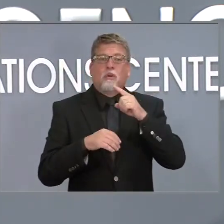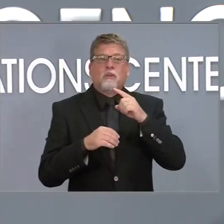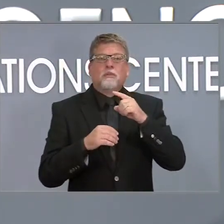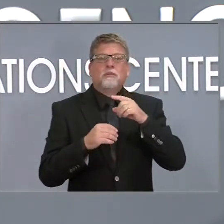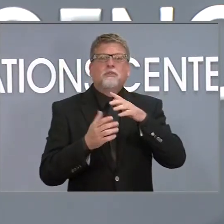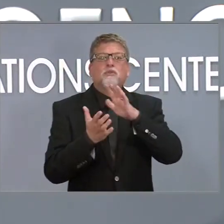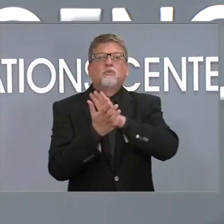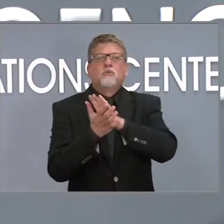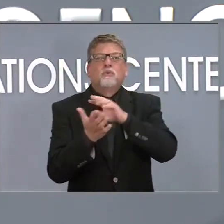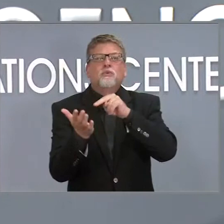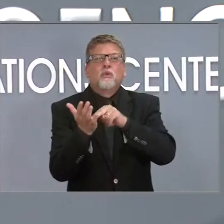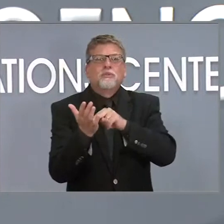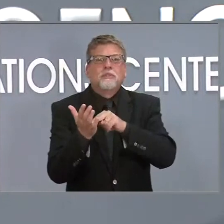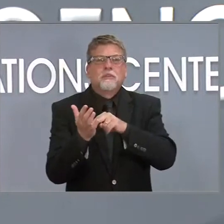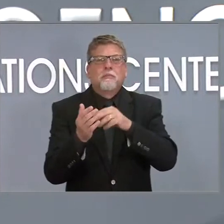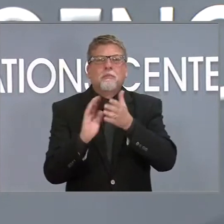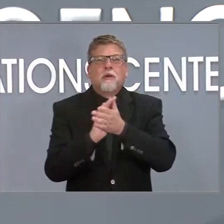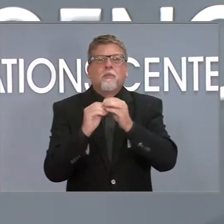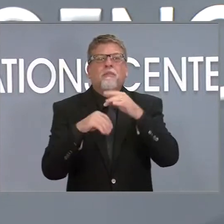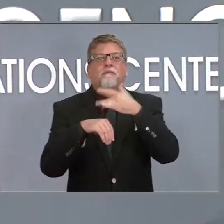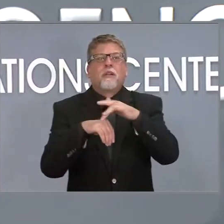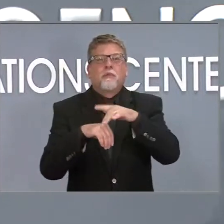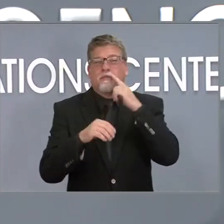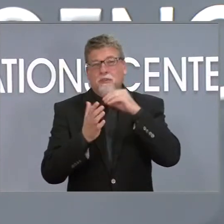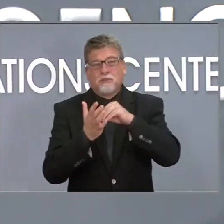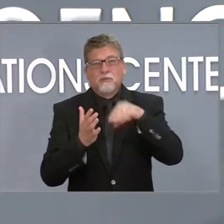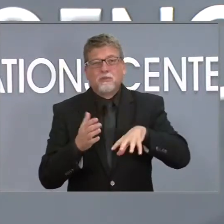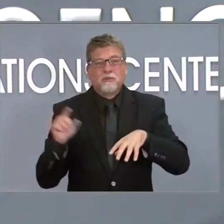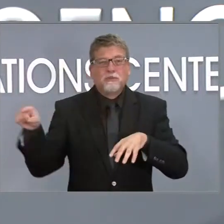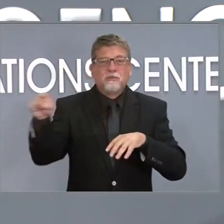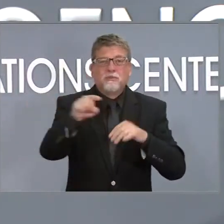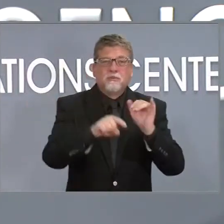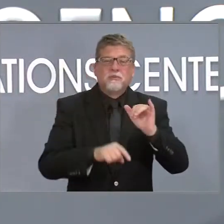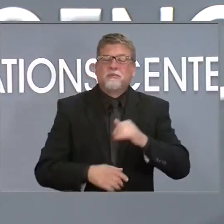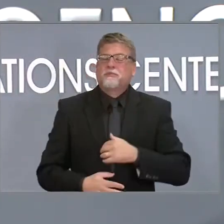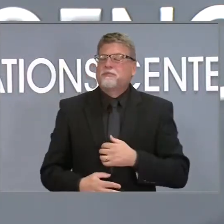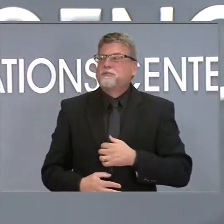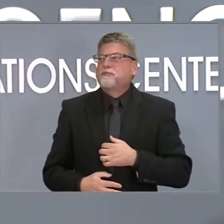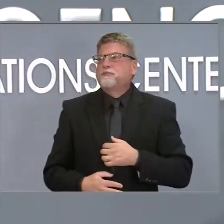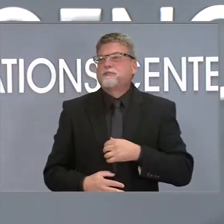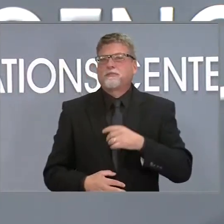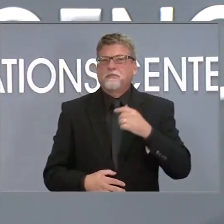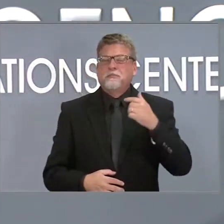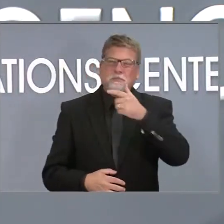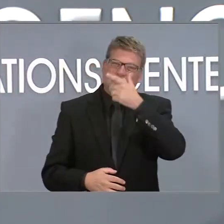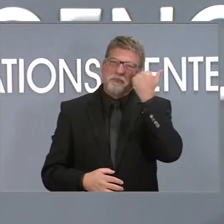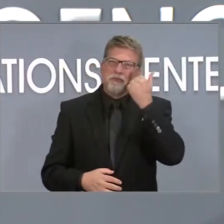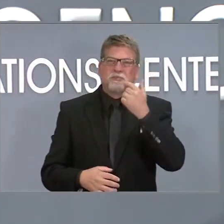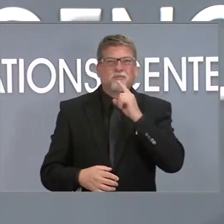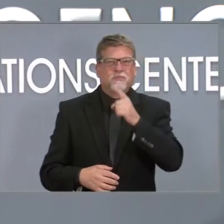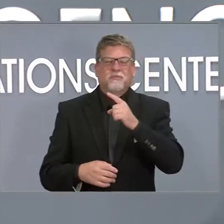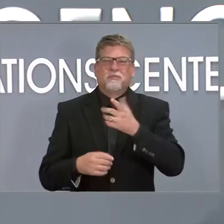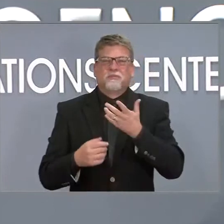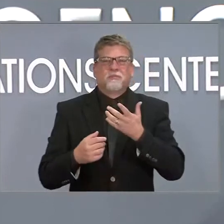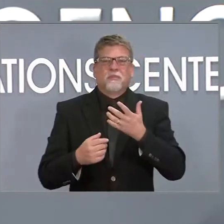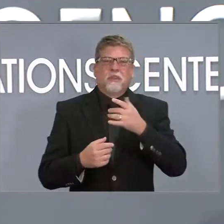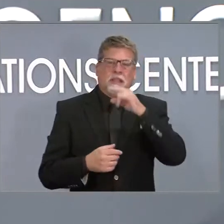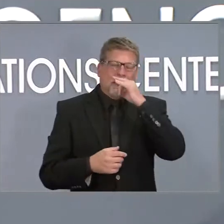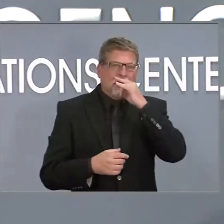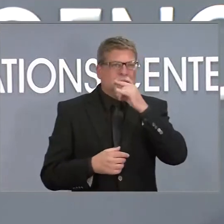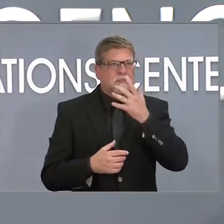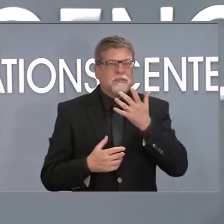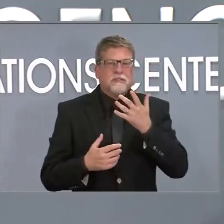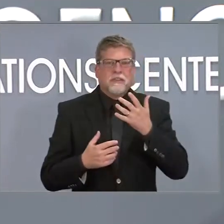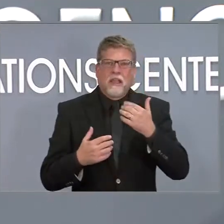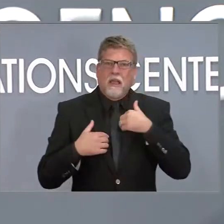nurses. So not only we're getting the benefit of the testing, but we know that this pandemic has had so many impacts on our kids, so we can think about